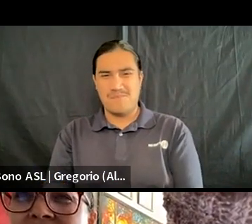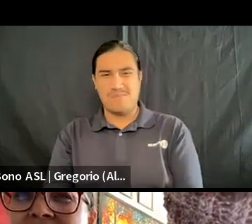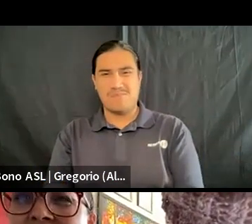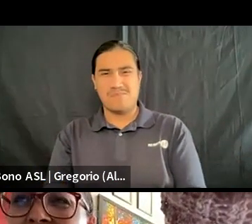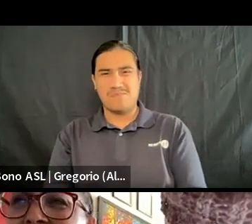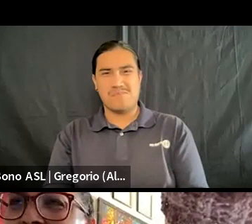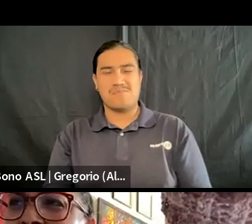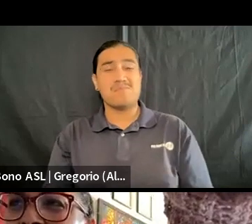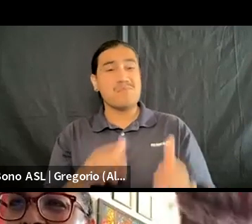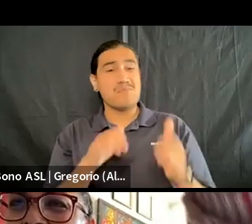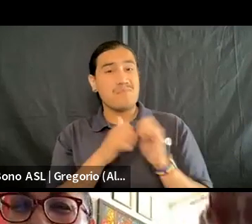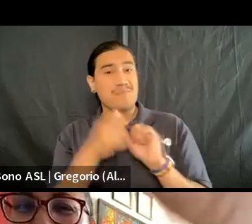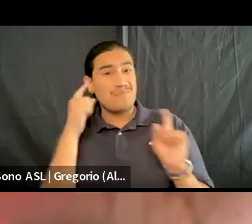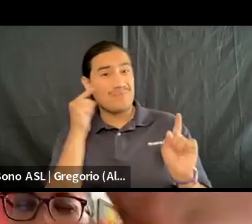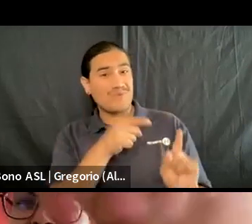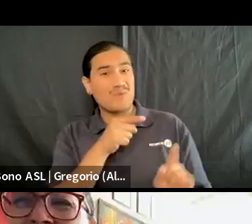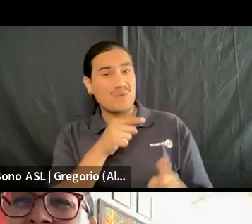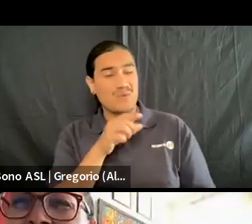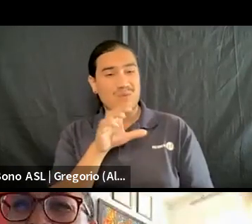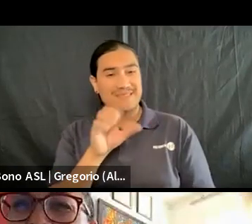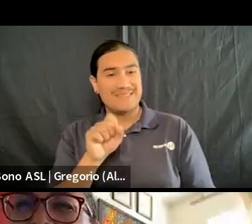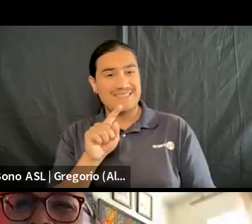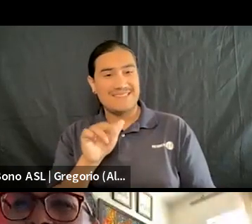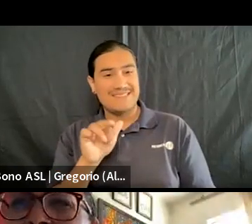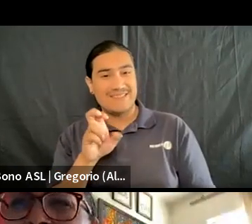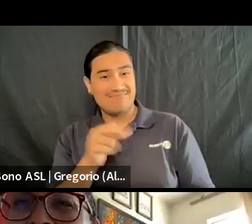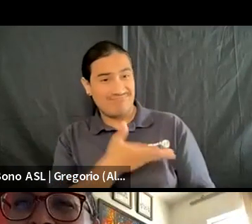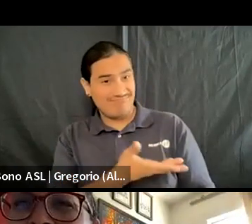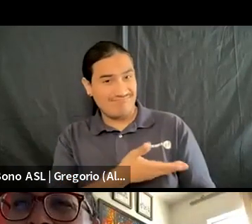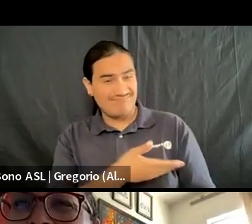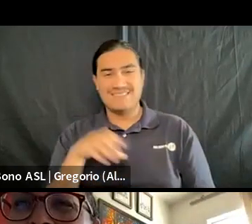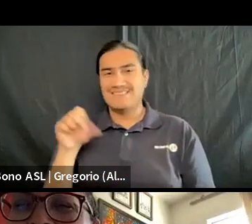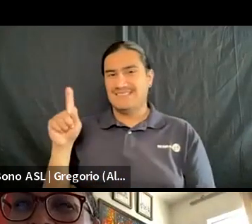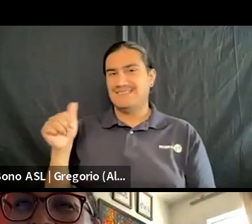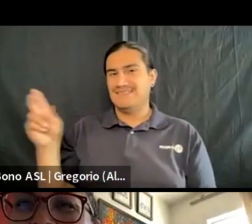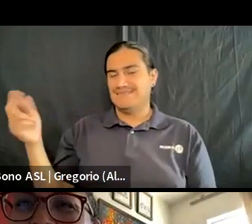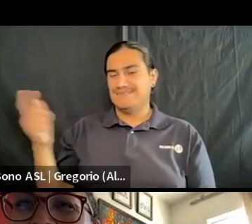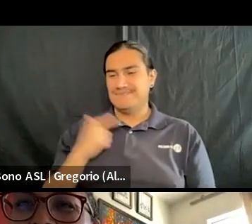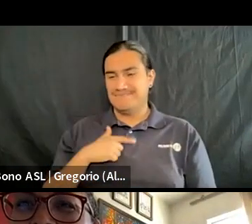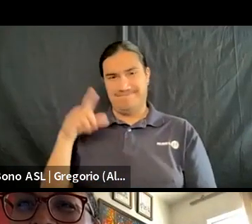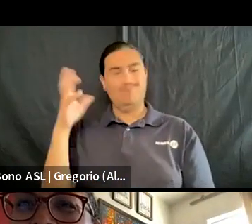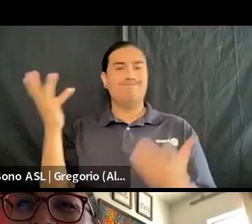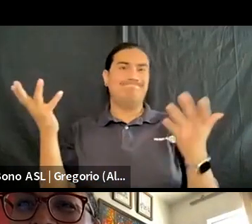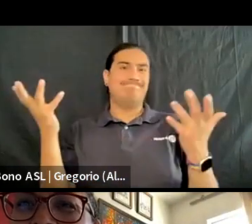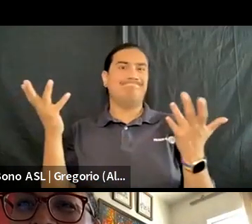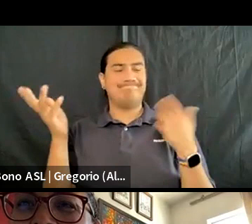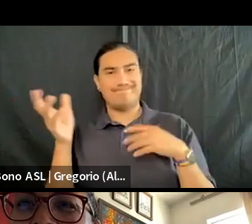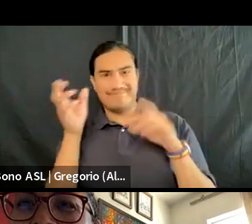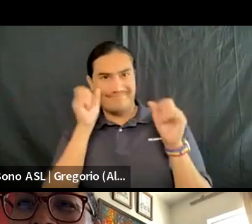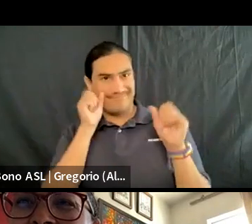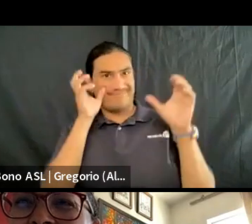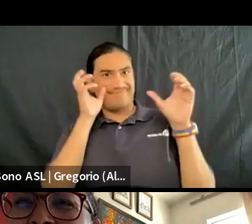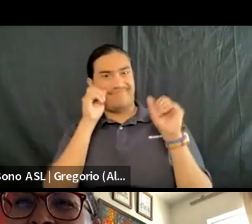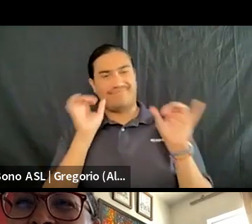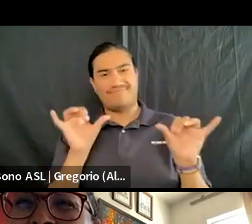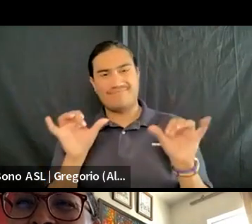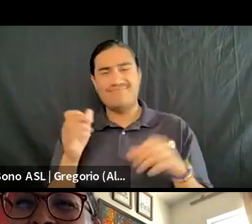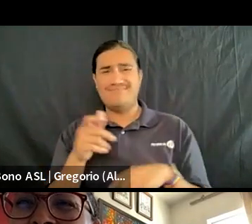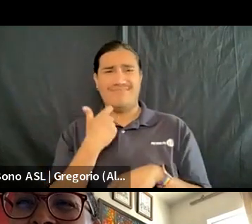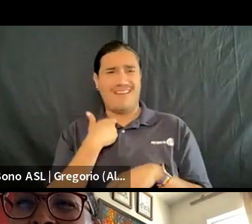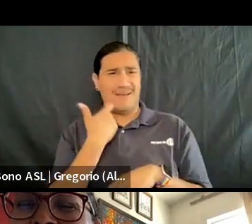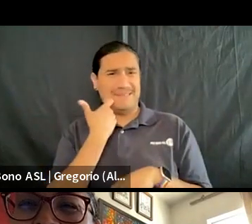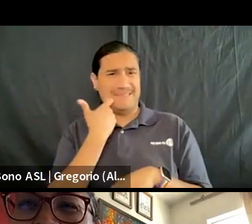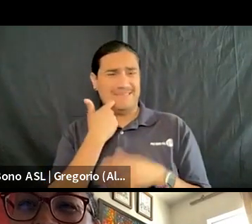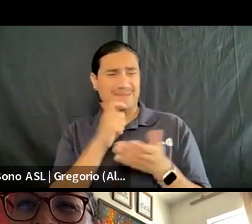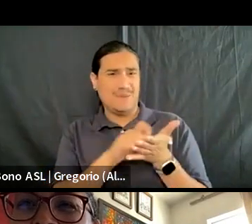How was it for you, Steven? I mean, it was definitely amazing. I actually recently